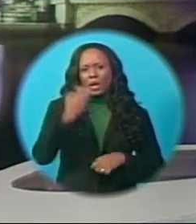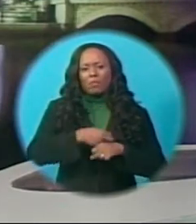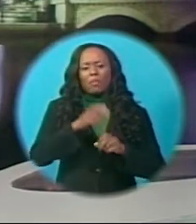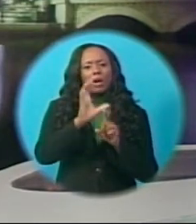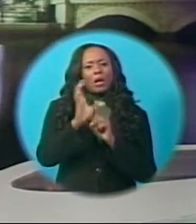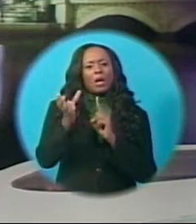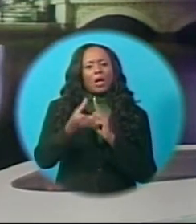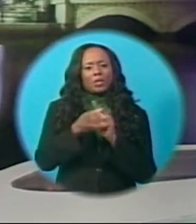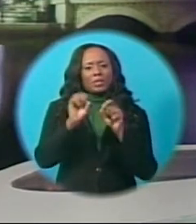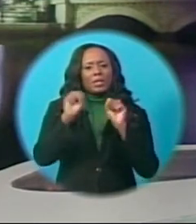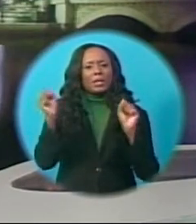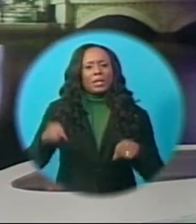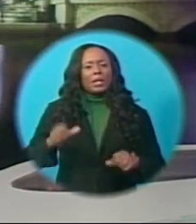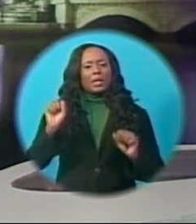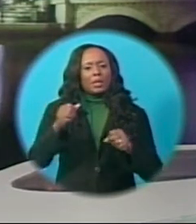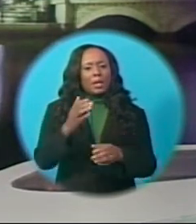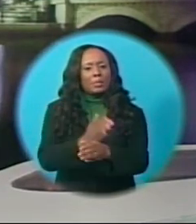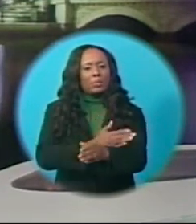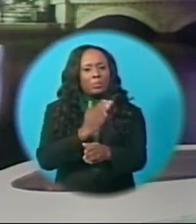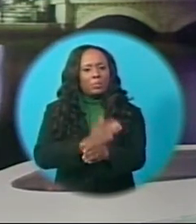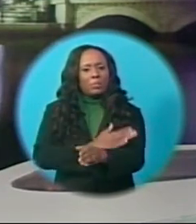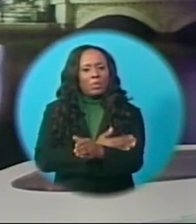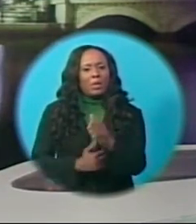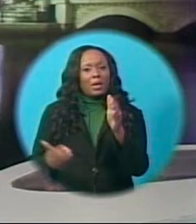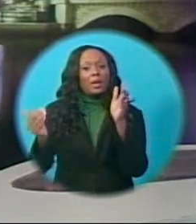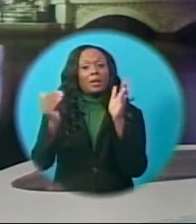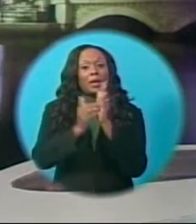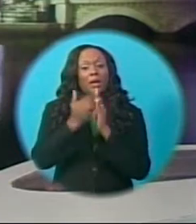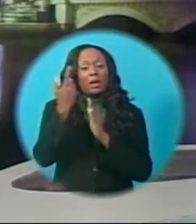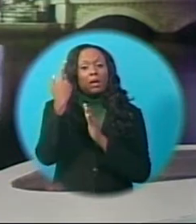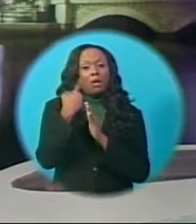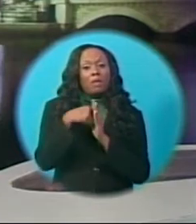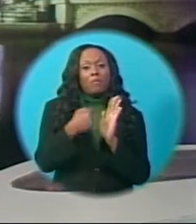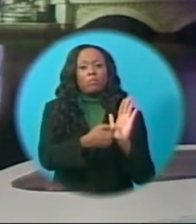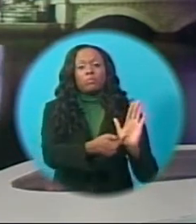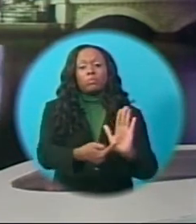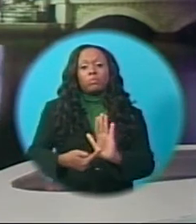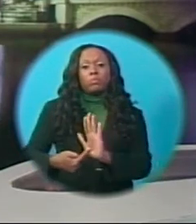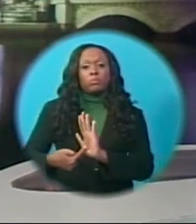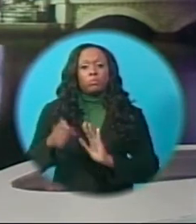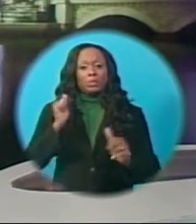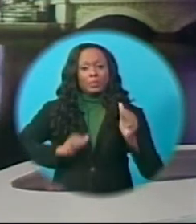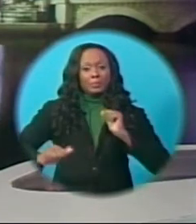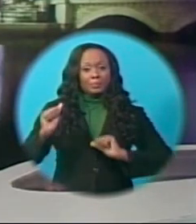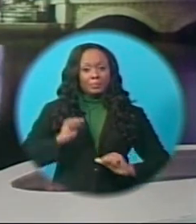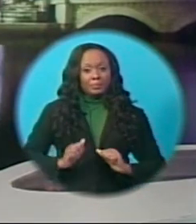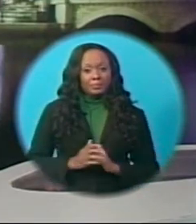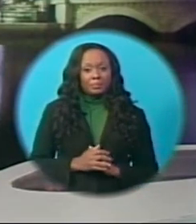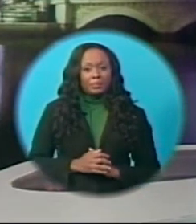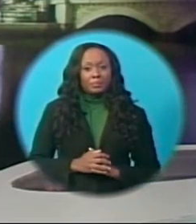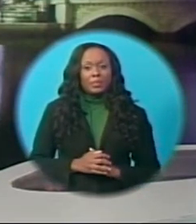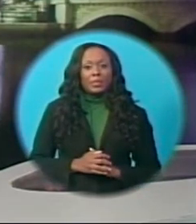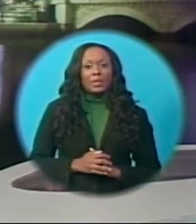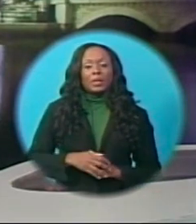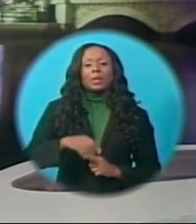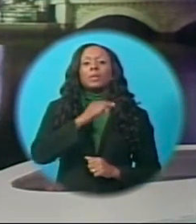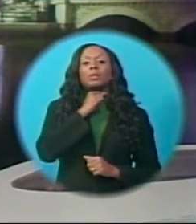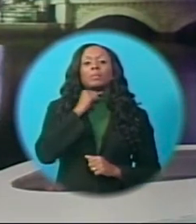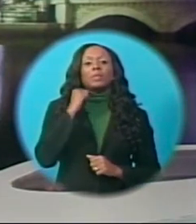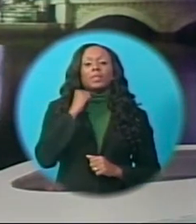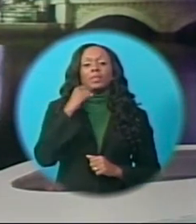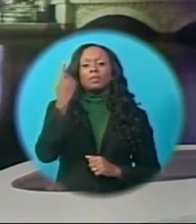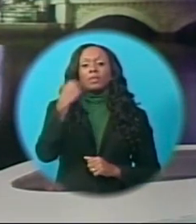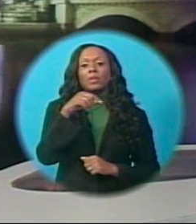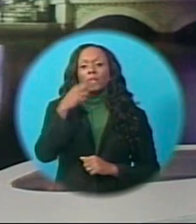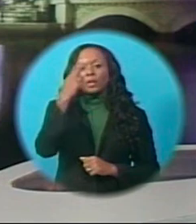former days of glory as one of the premier venues of choice for cultural events and shows. And that's the word from parish priest of the